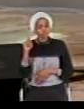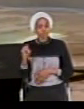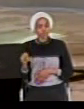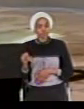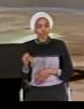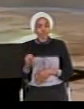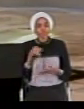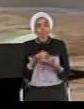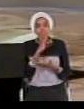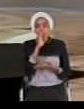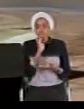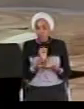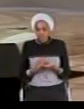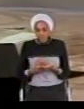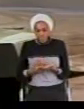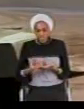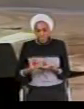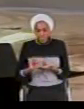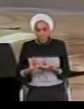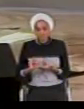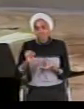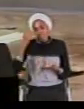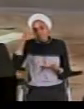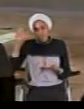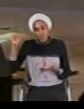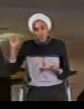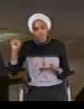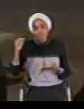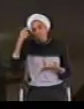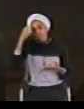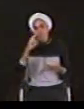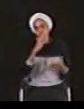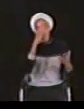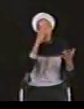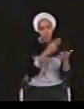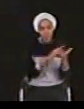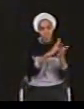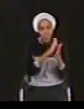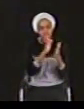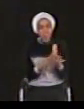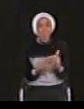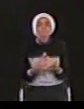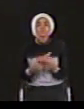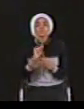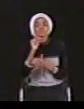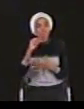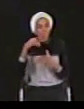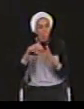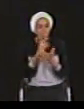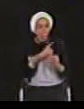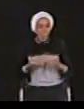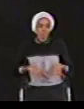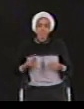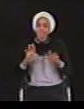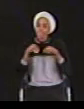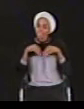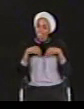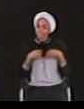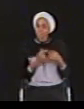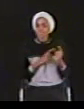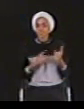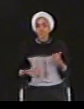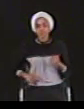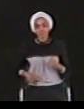was imputed unto him for righteousness, is believing in the Lord, is accepting the Lord,